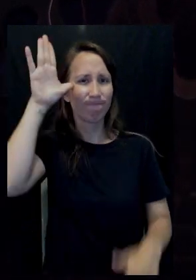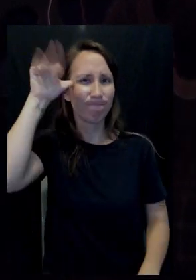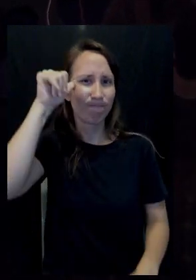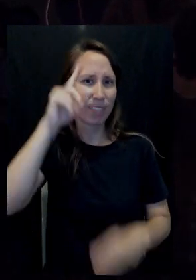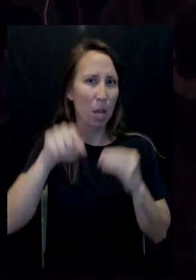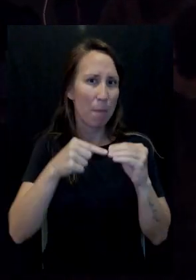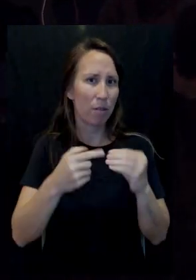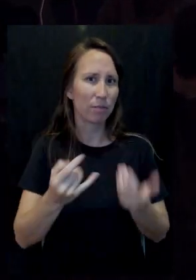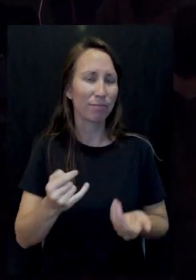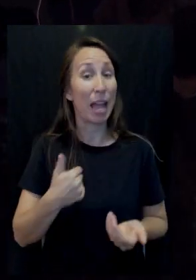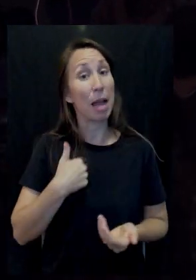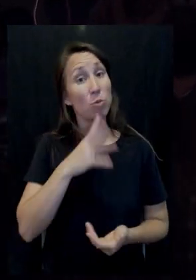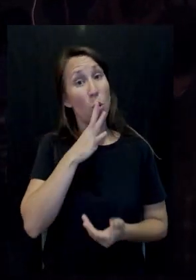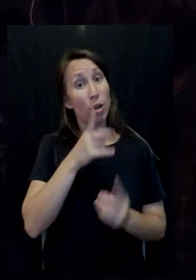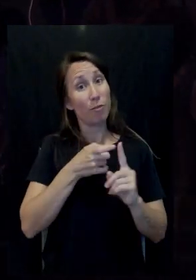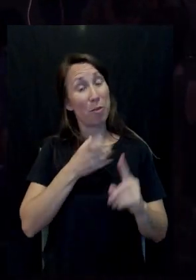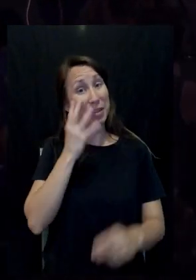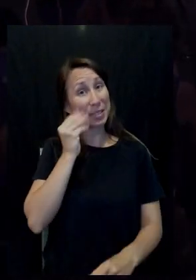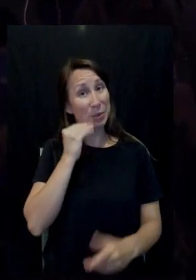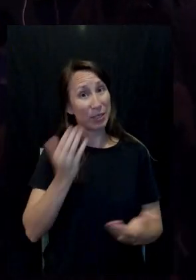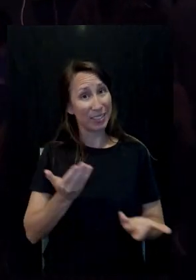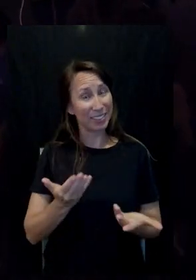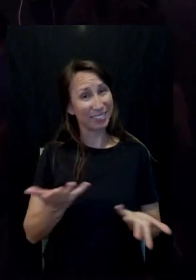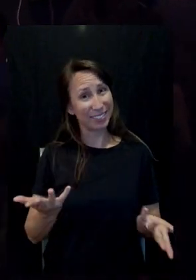I'm speaking from experience here.